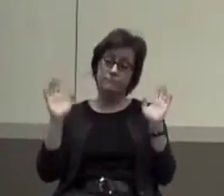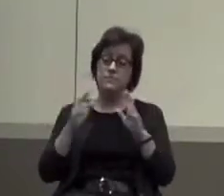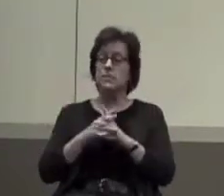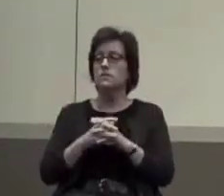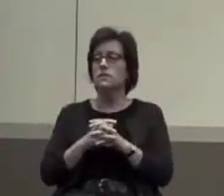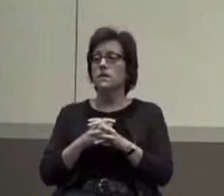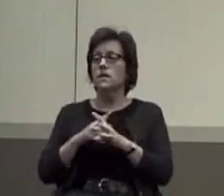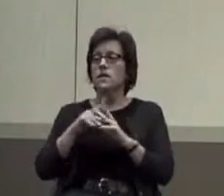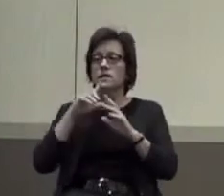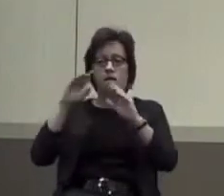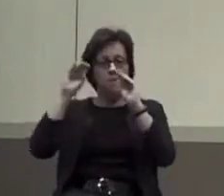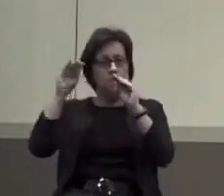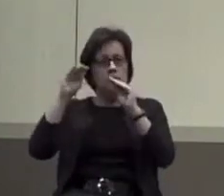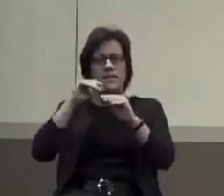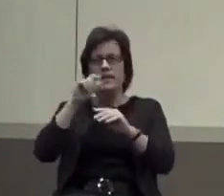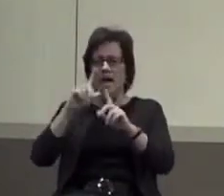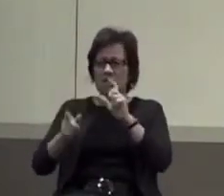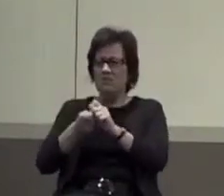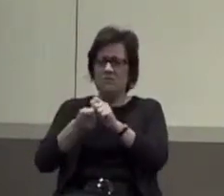not vindictive.